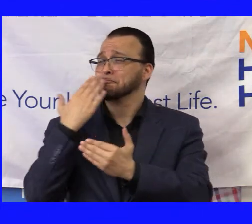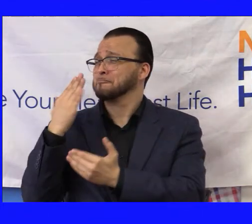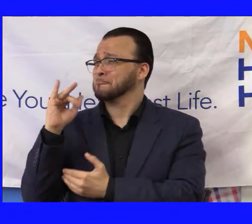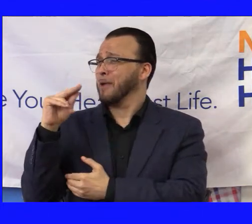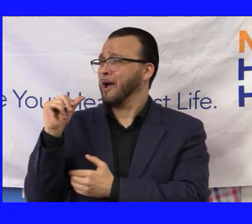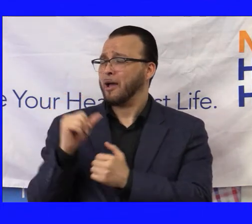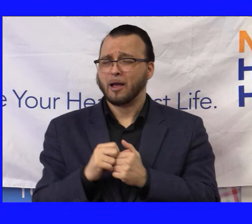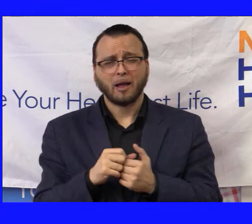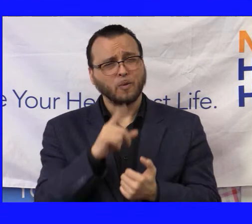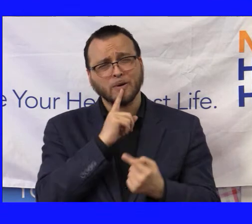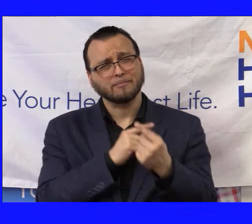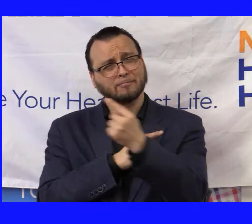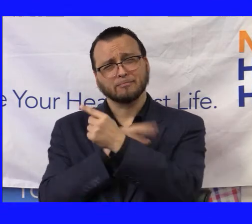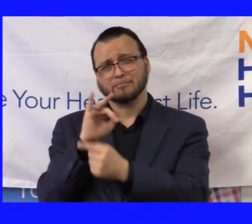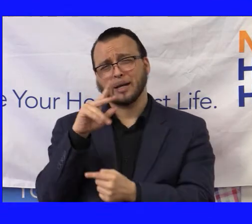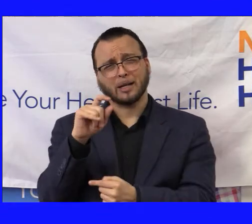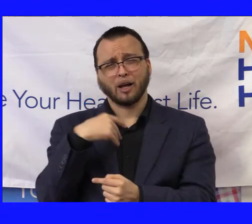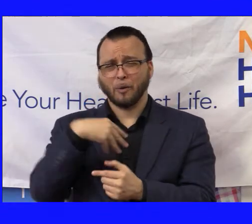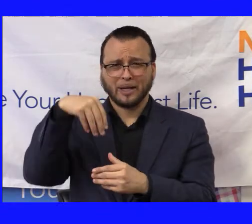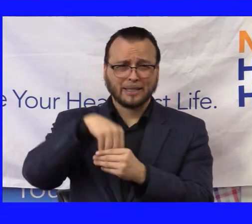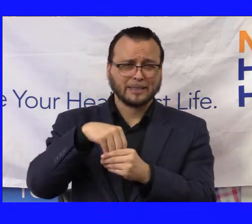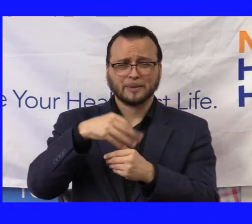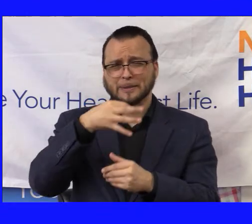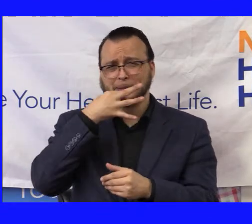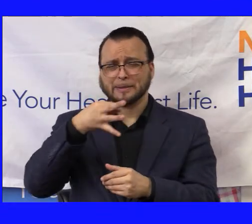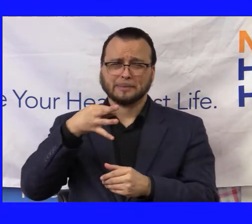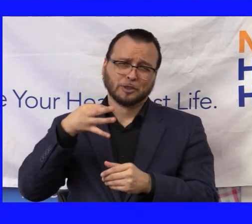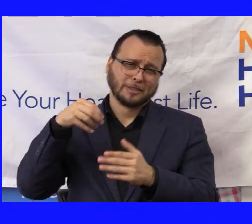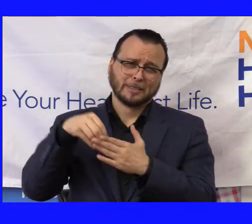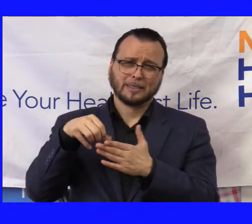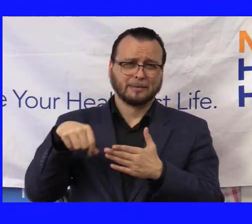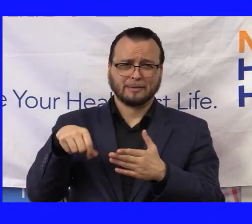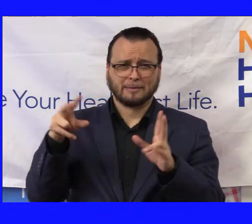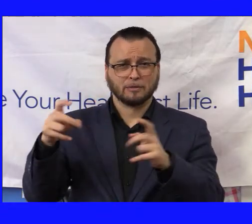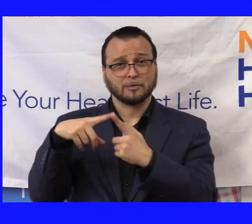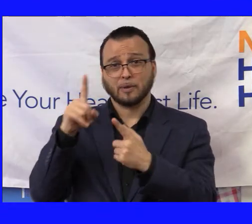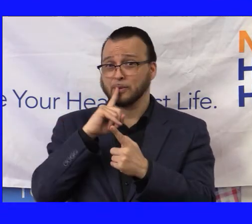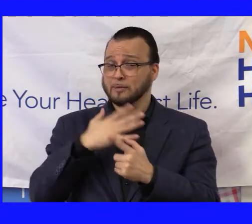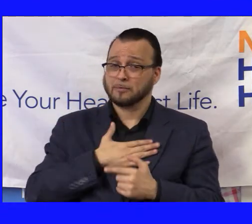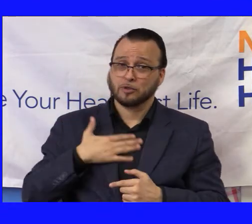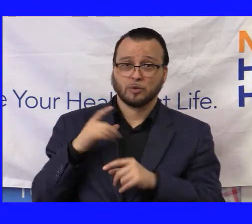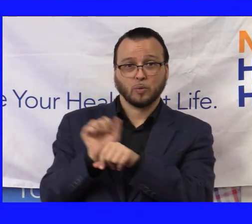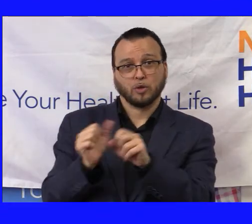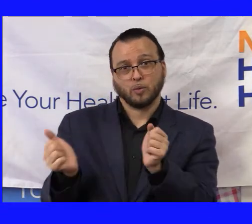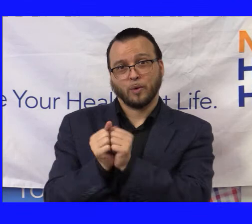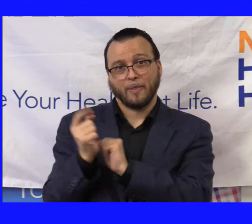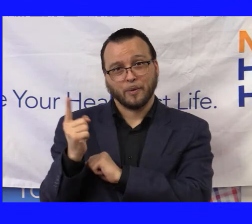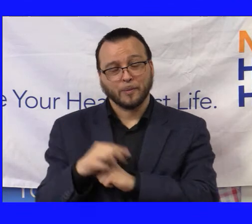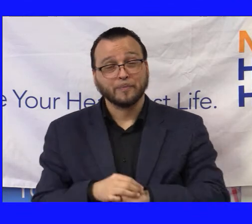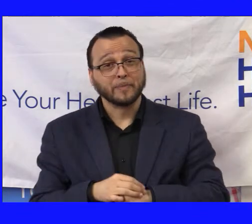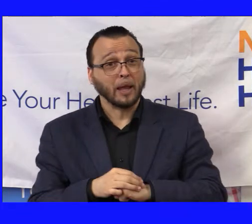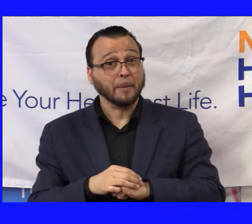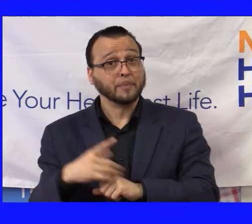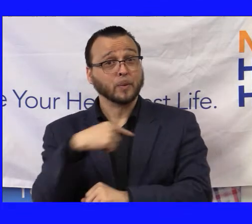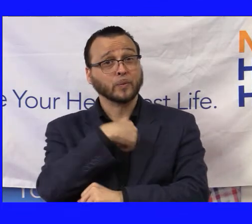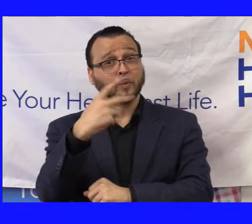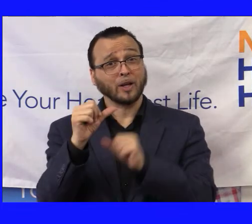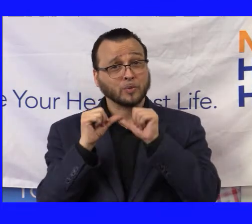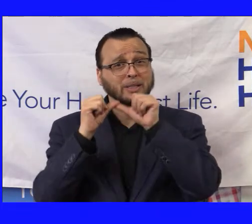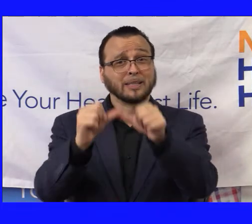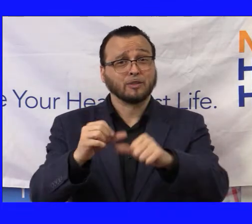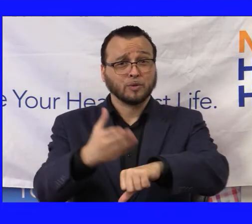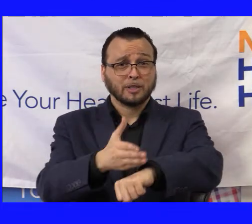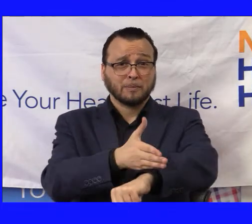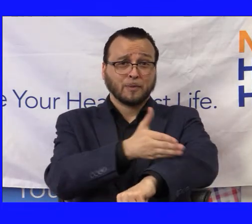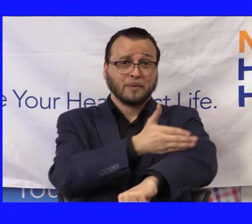Becca. Becca honestly is our internal subject matter expert, and it is truly a pleasure working alongside of you. So as we want to continue to improve